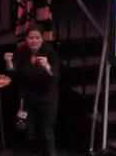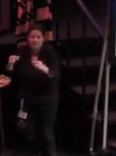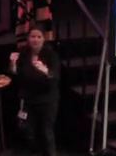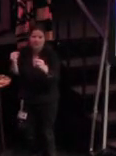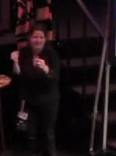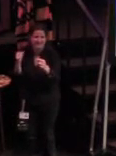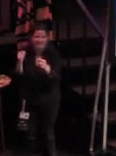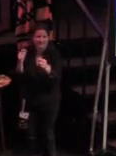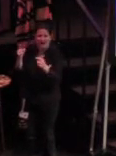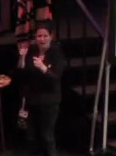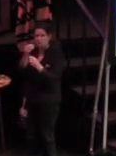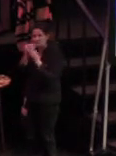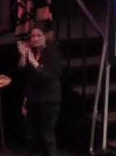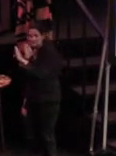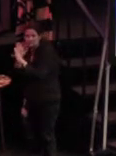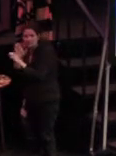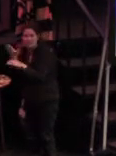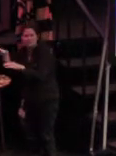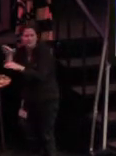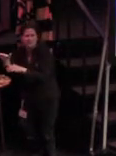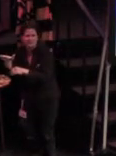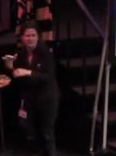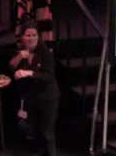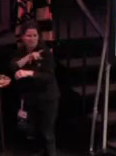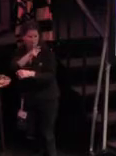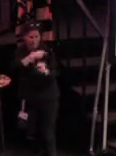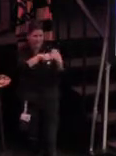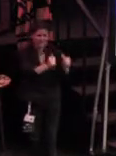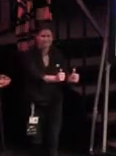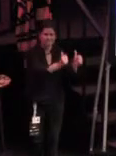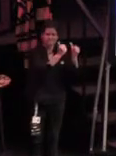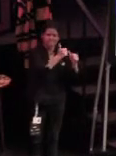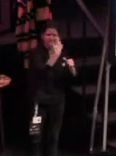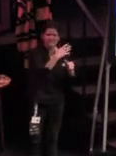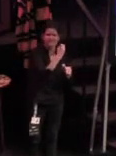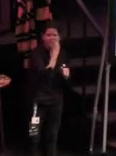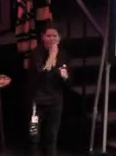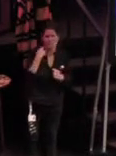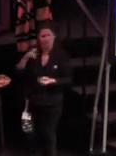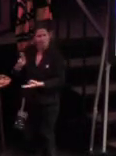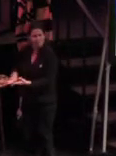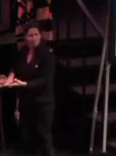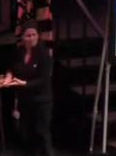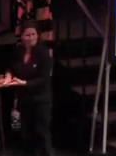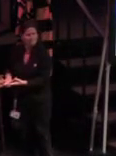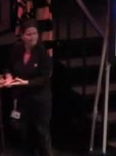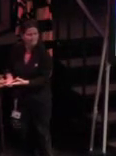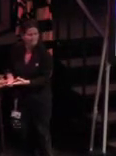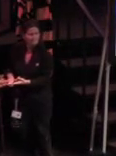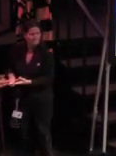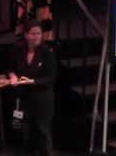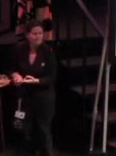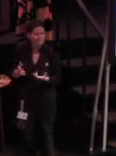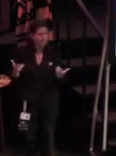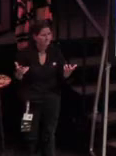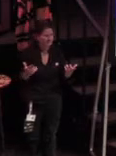from Uxbridge Road for my lunch. Well, they ate avocado salads. And it was these kind of slow things that happened. And then there